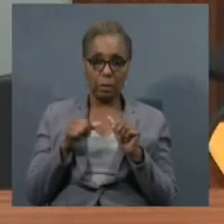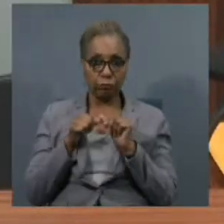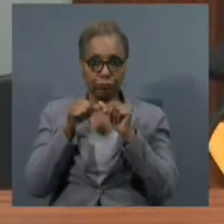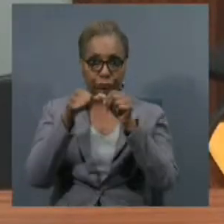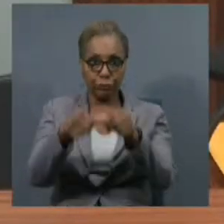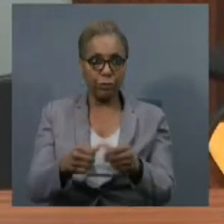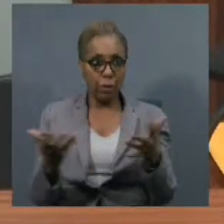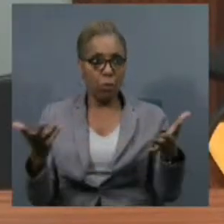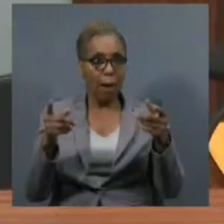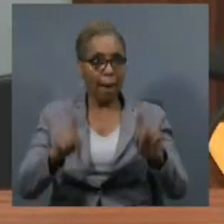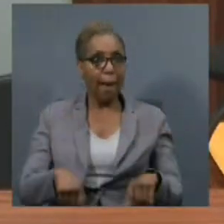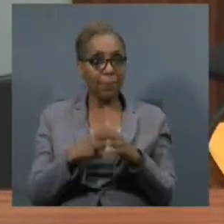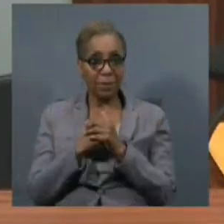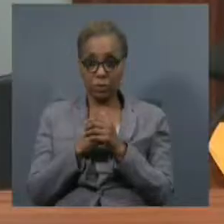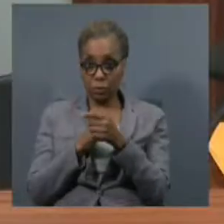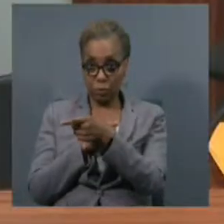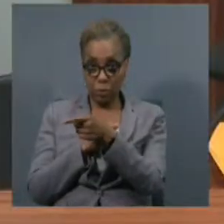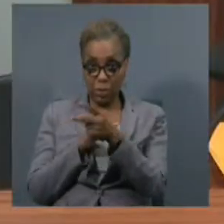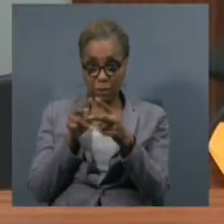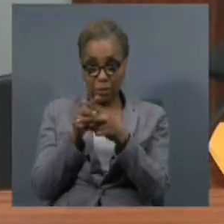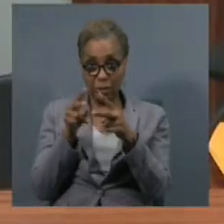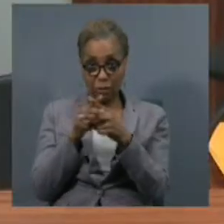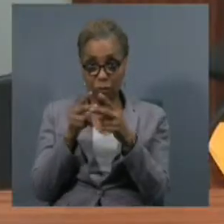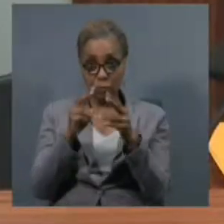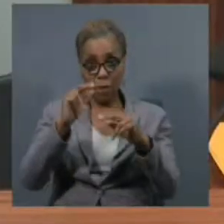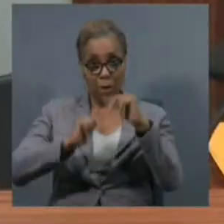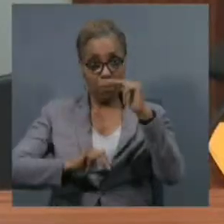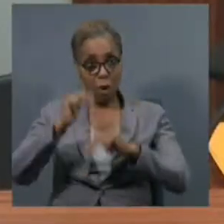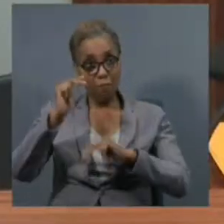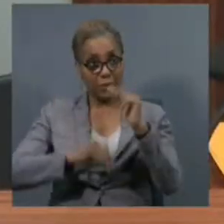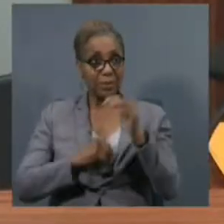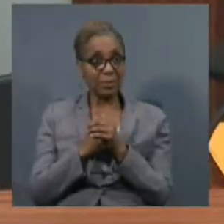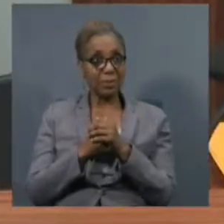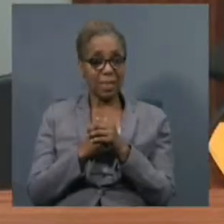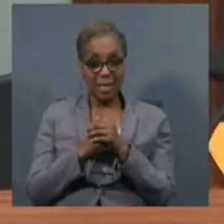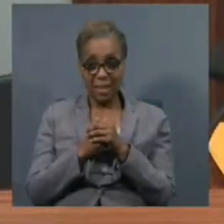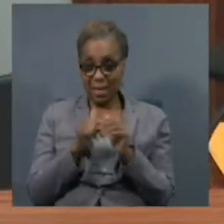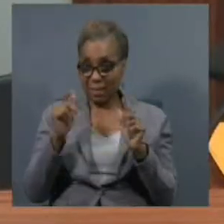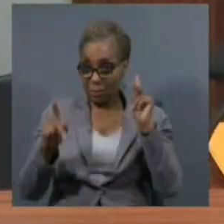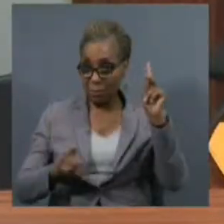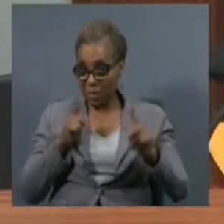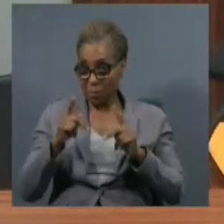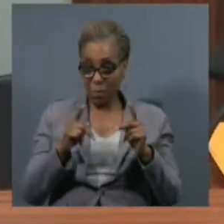happen to those properties and where tenants may end up being.